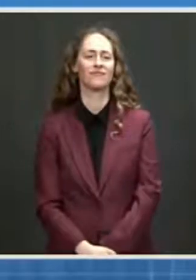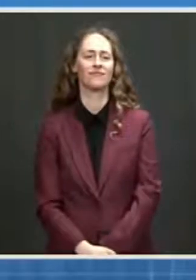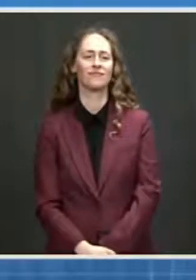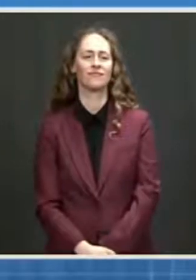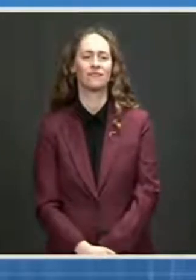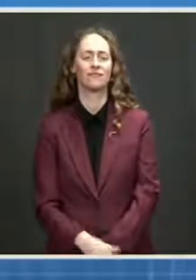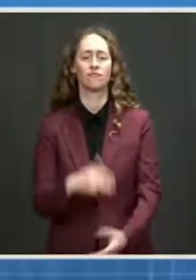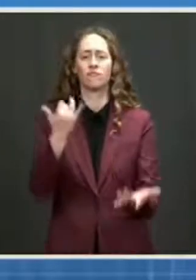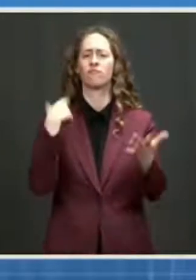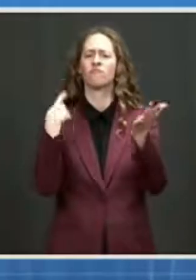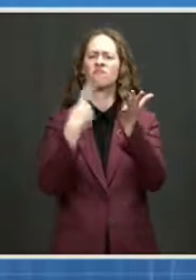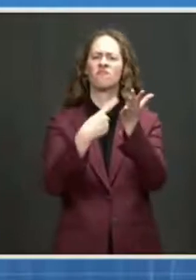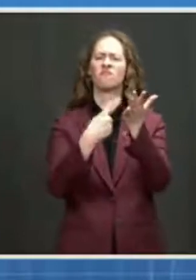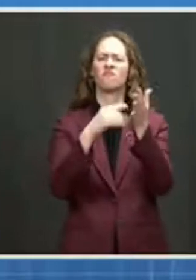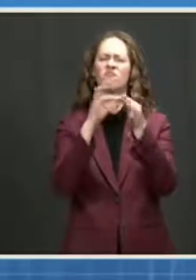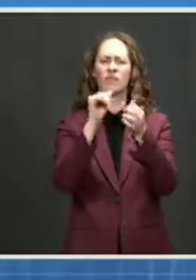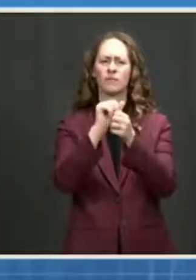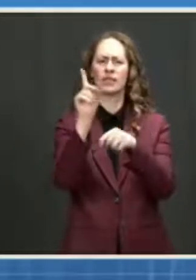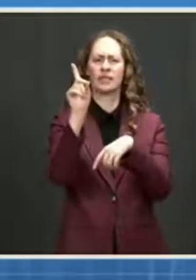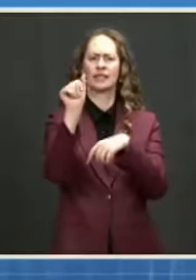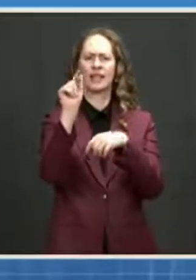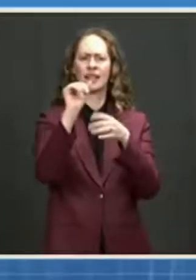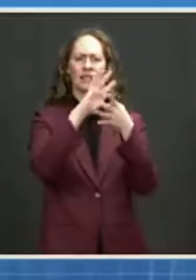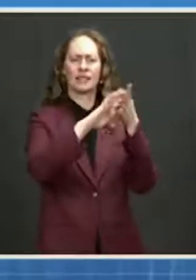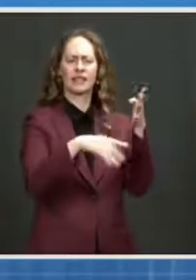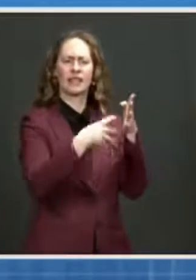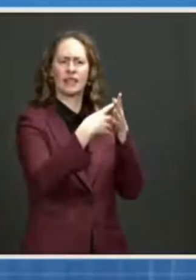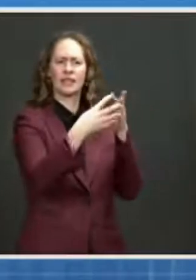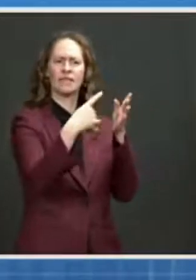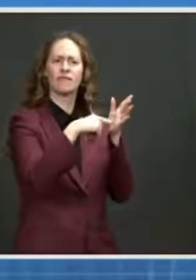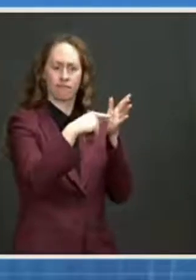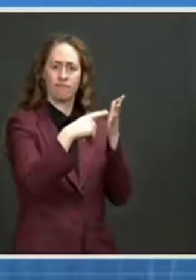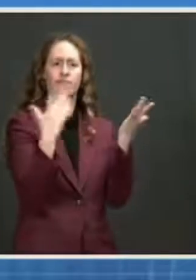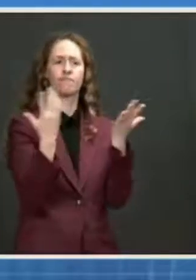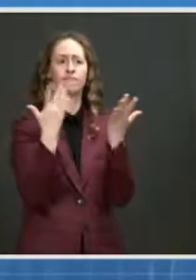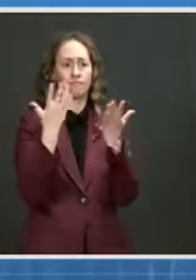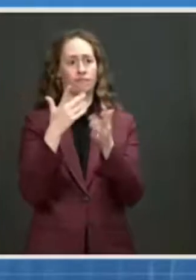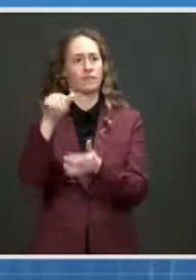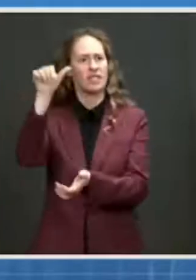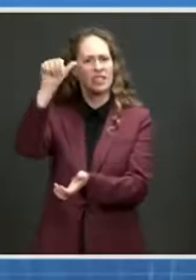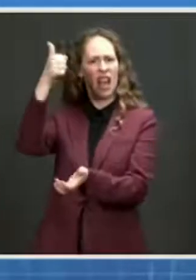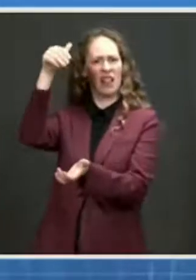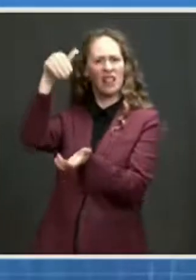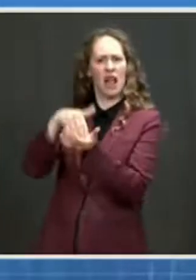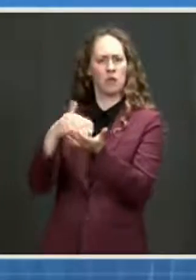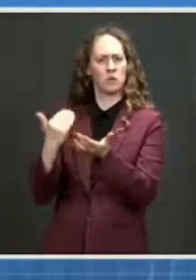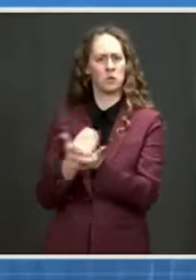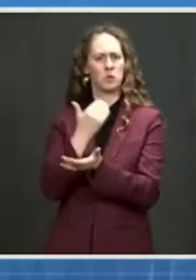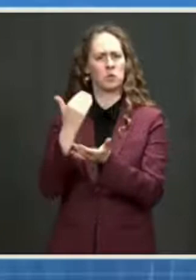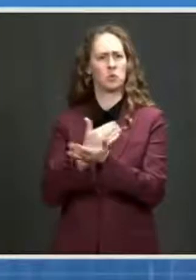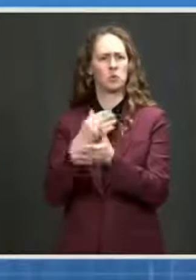yesterday, CDC reported just over 10,000 new cases of COVID-19. Our 7-day average is